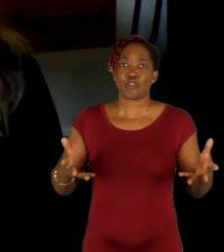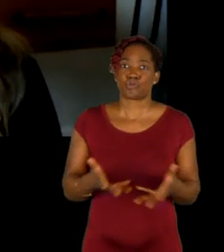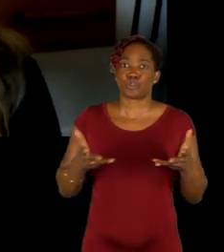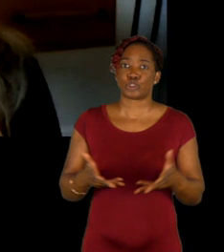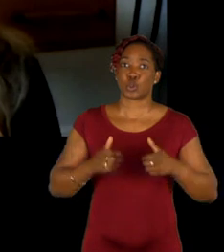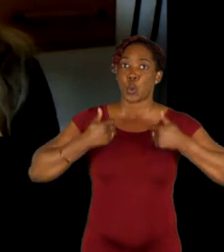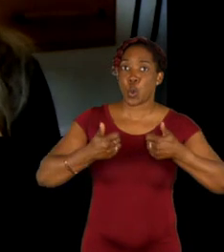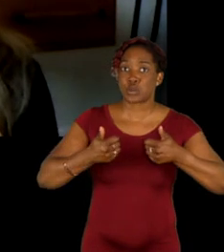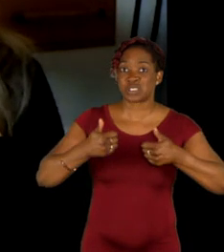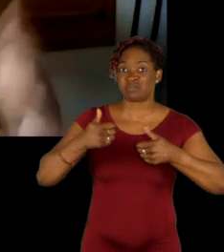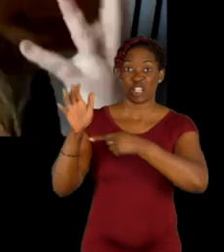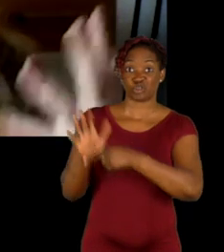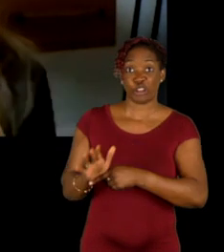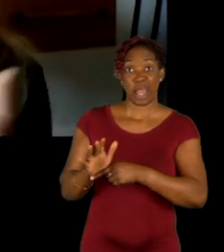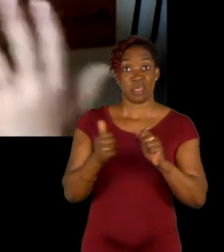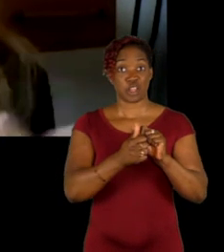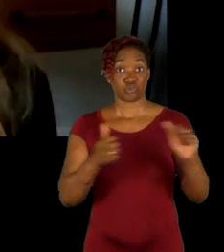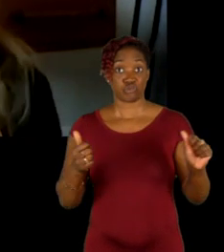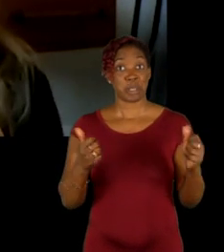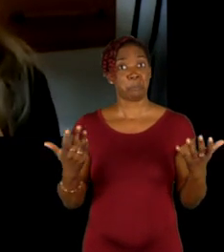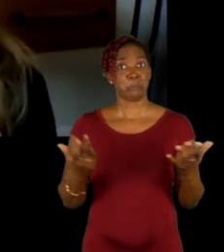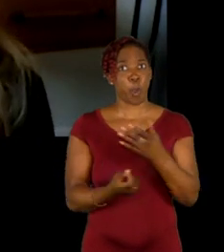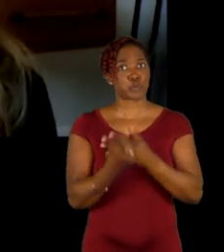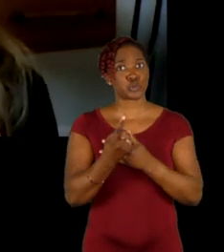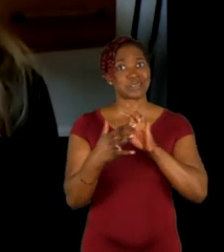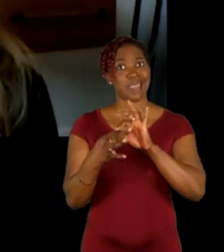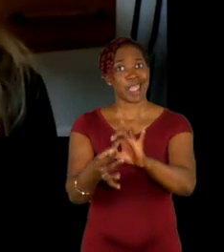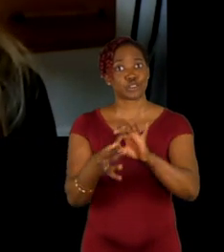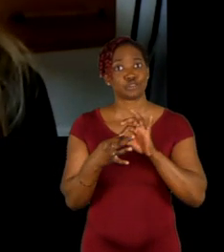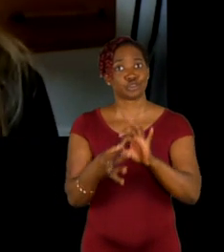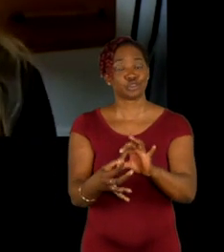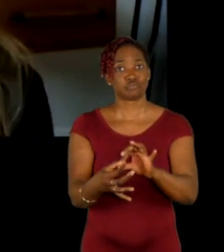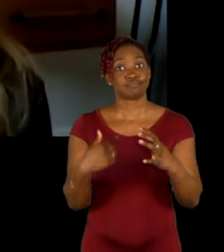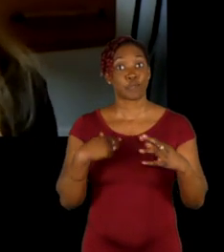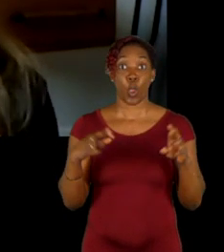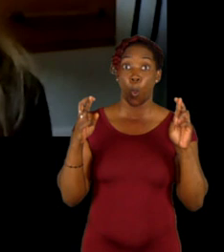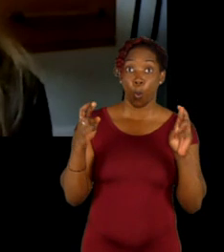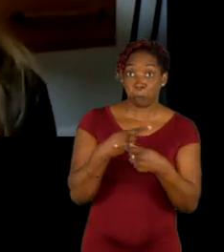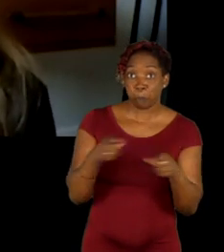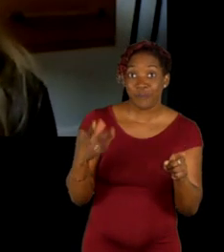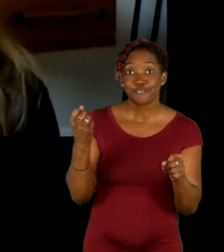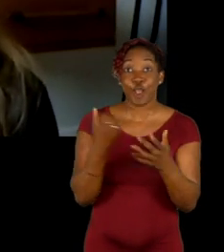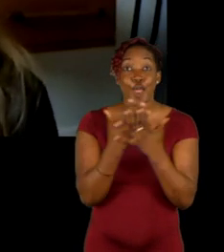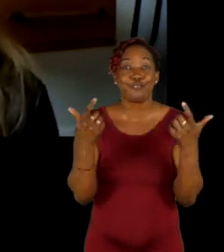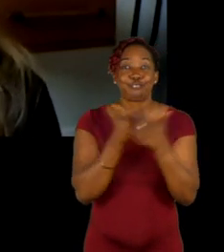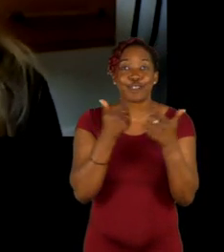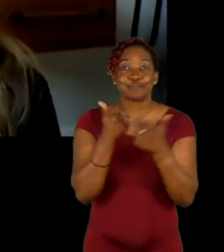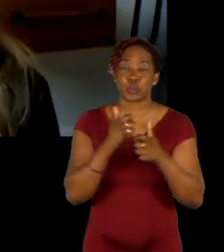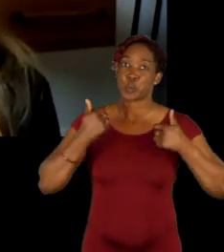screen industries. As I said, an opportunity and an engagement tool. So I hope that you have lots of fun doing all the good